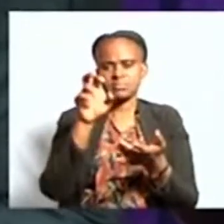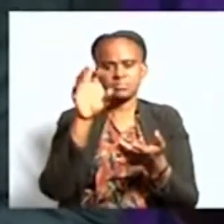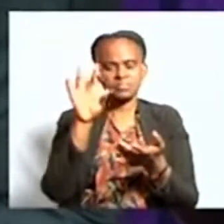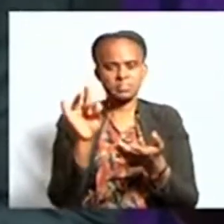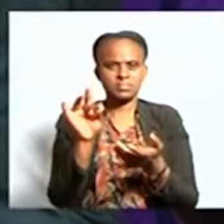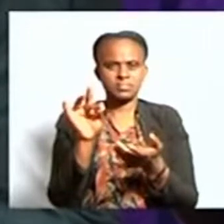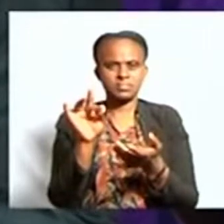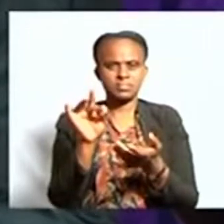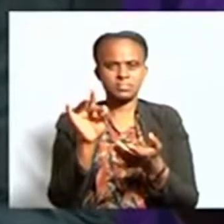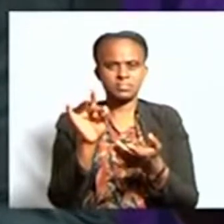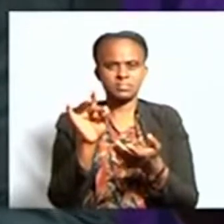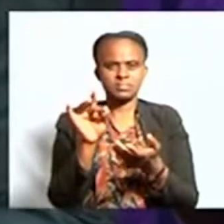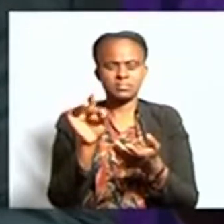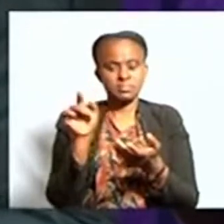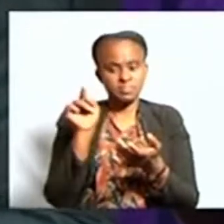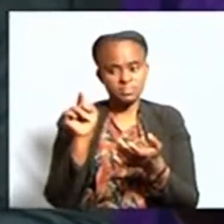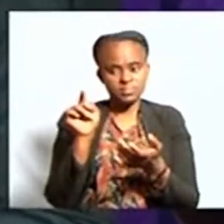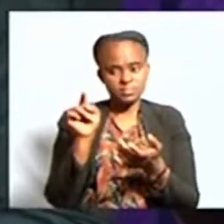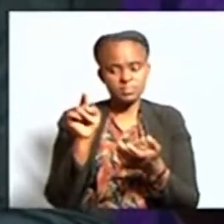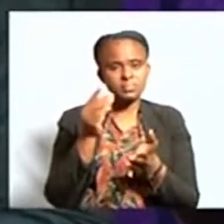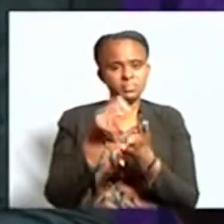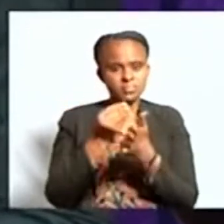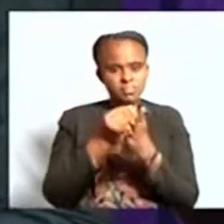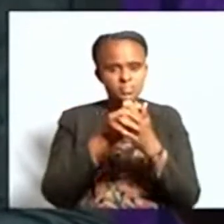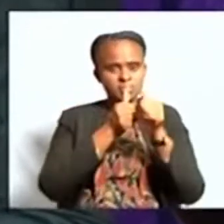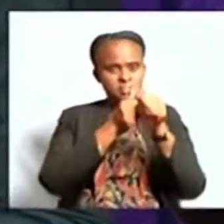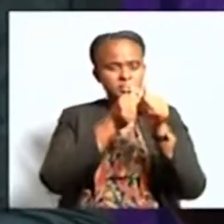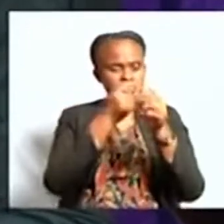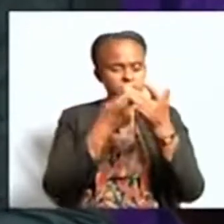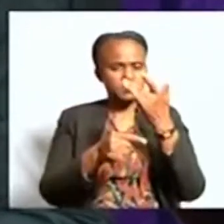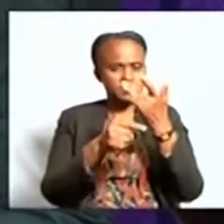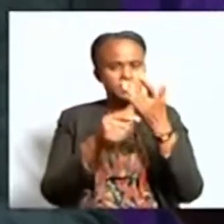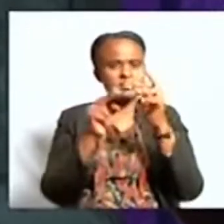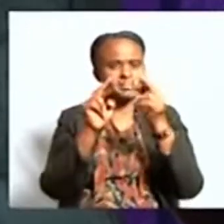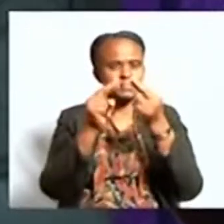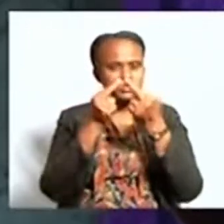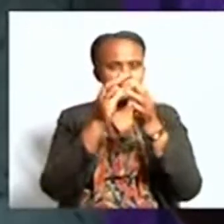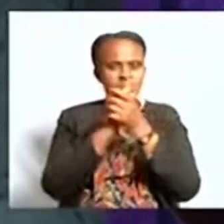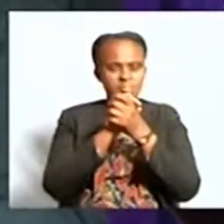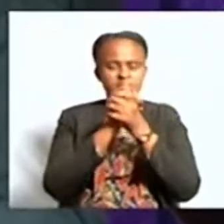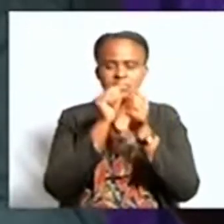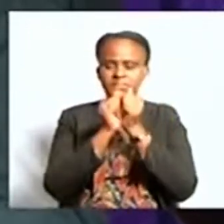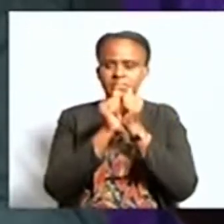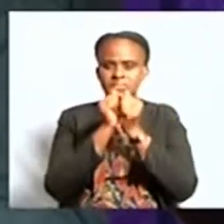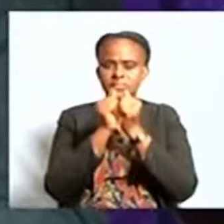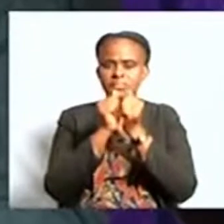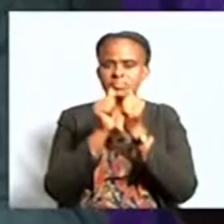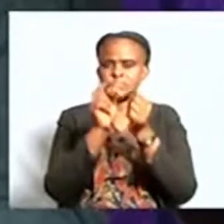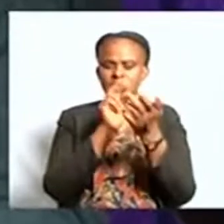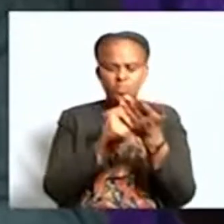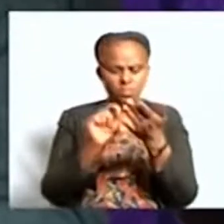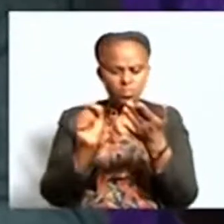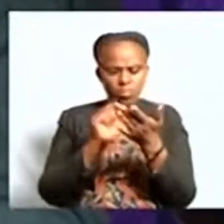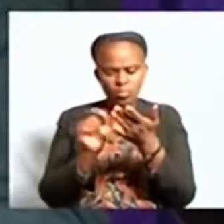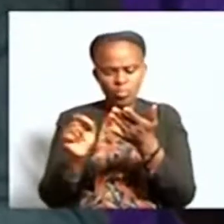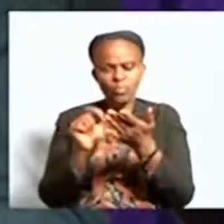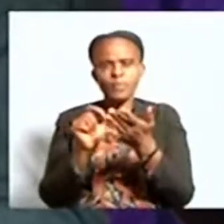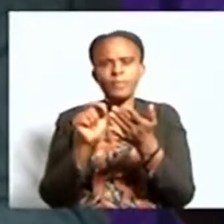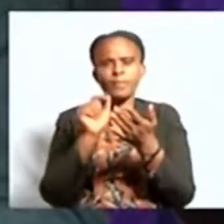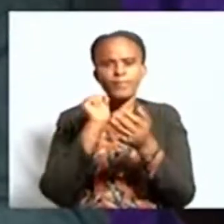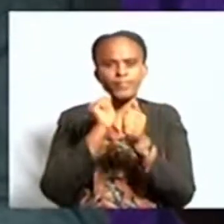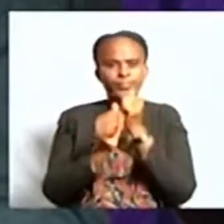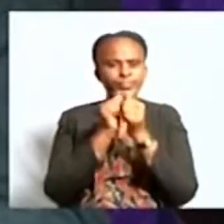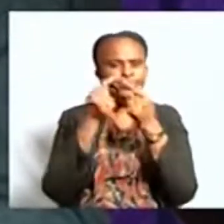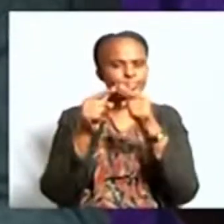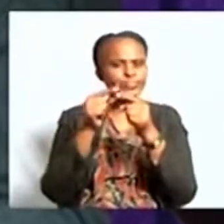18,349,308. This follows a reconciliation that was done between the ministry,